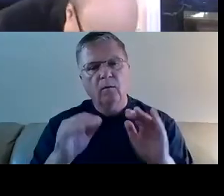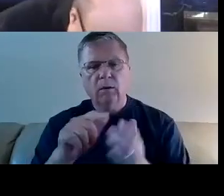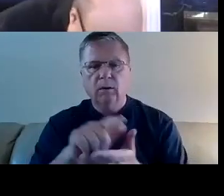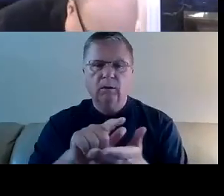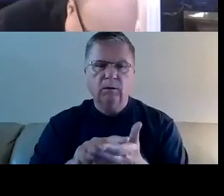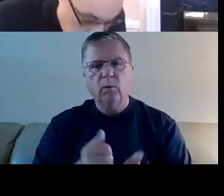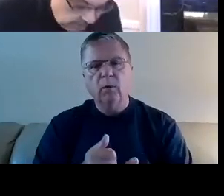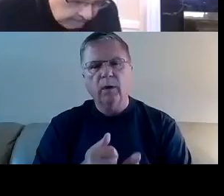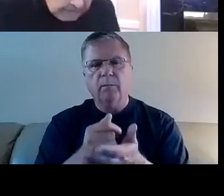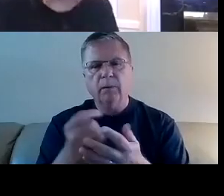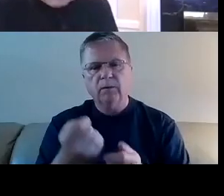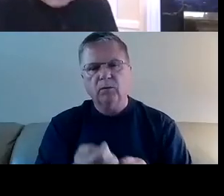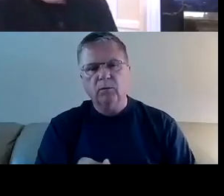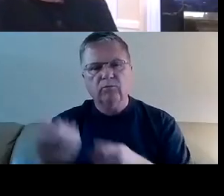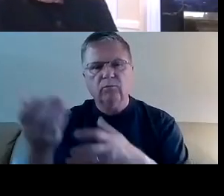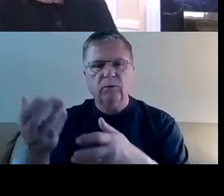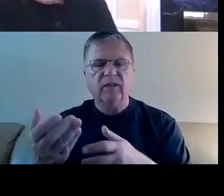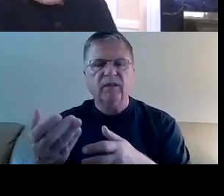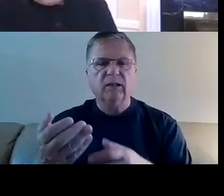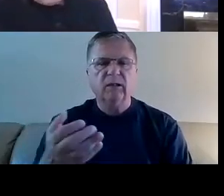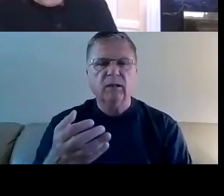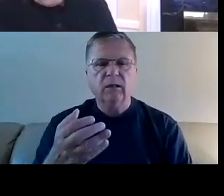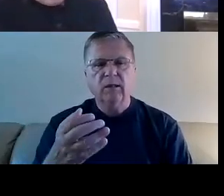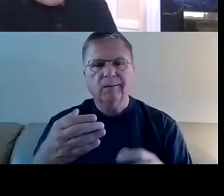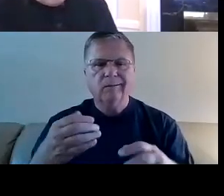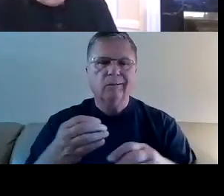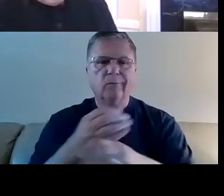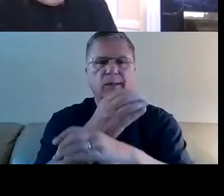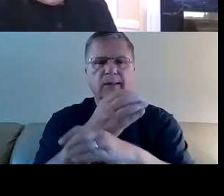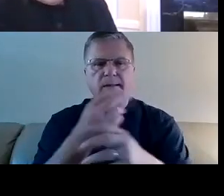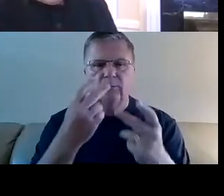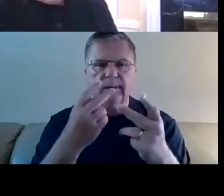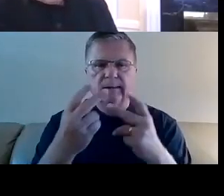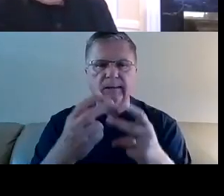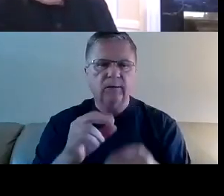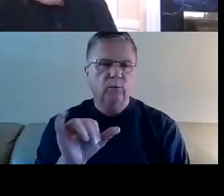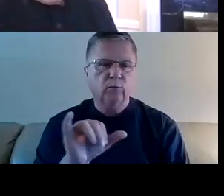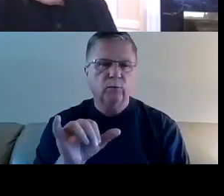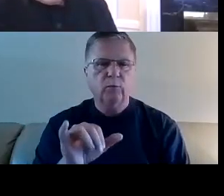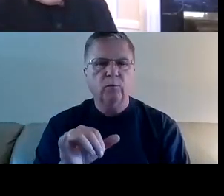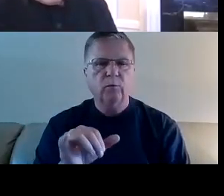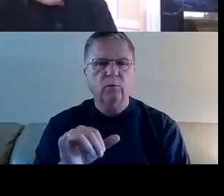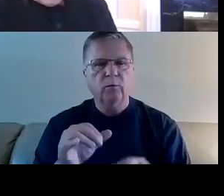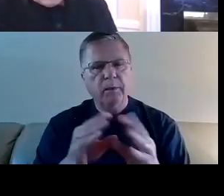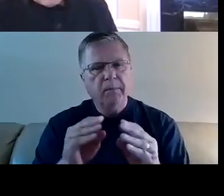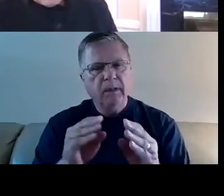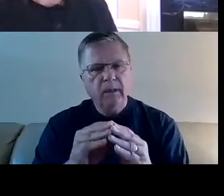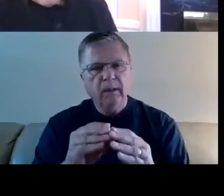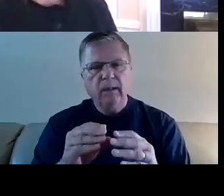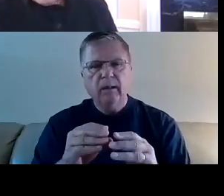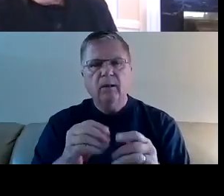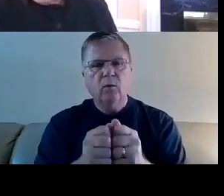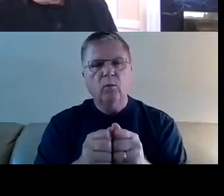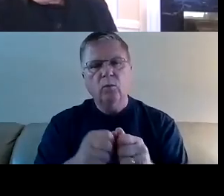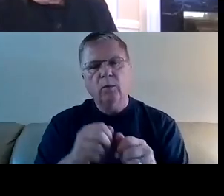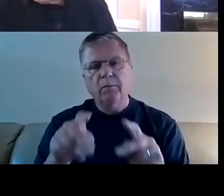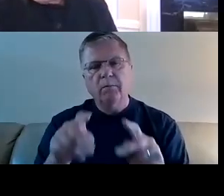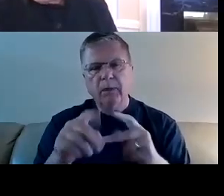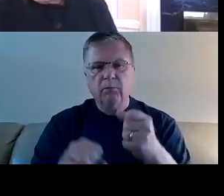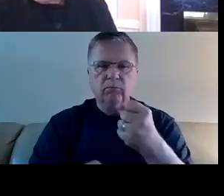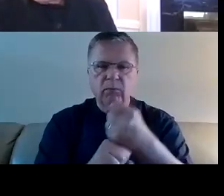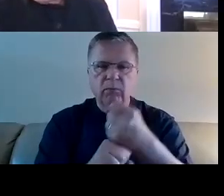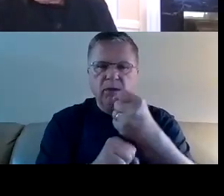item, and the URA is about ready to roll out a program to help folks with legal assistance as it relates to both